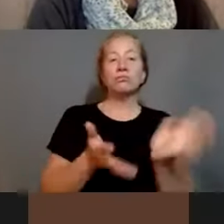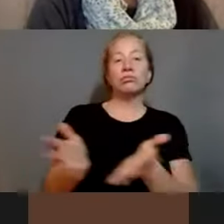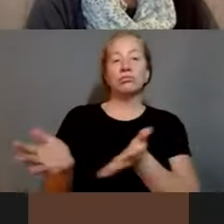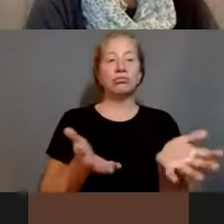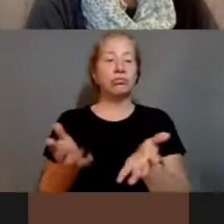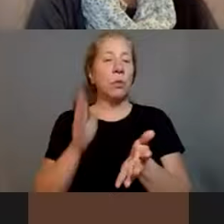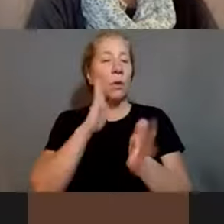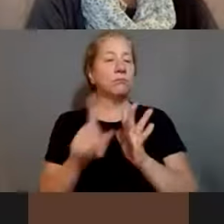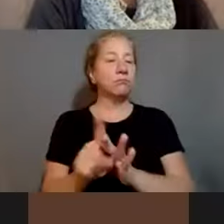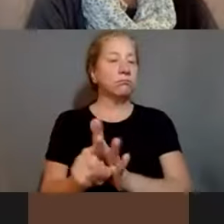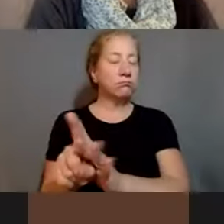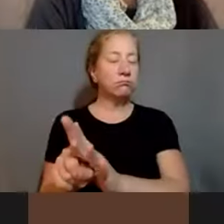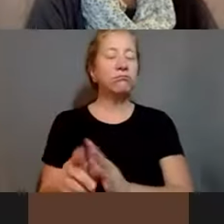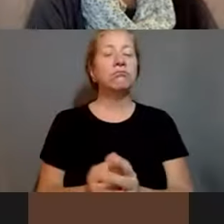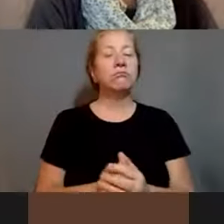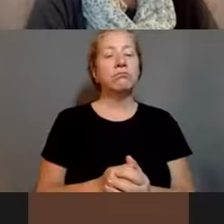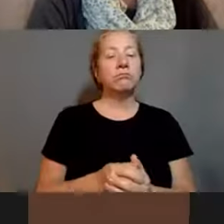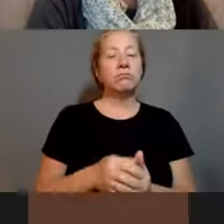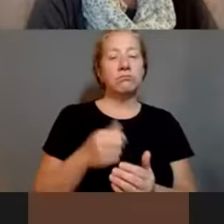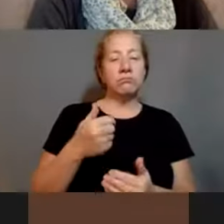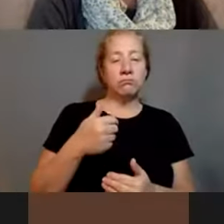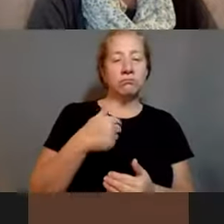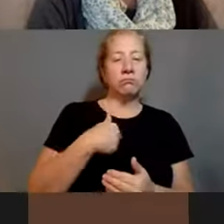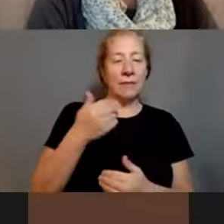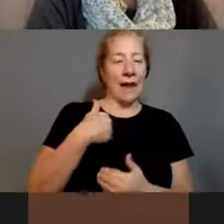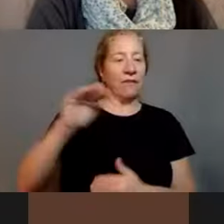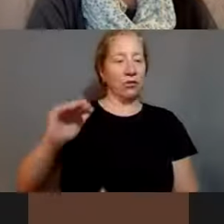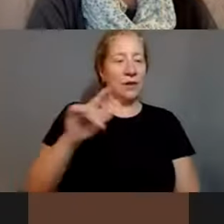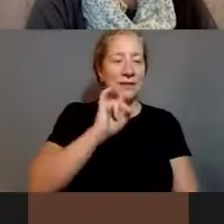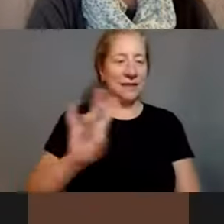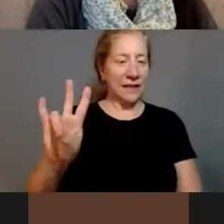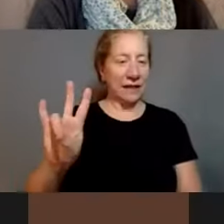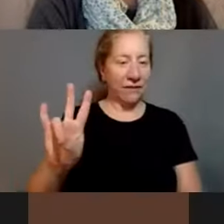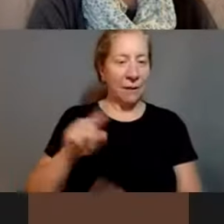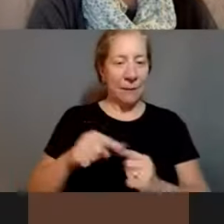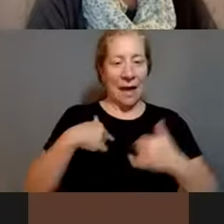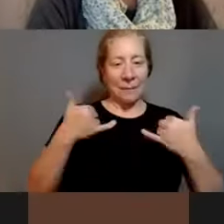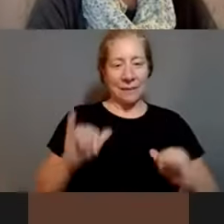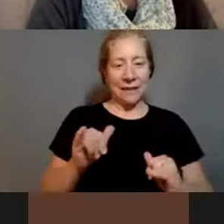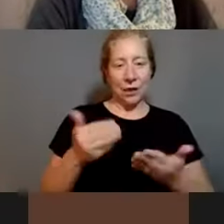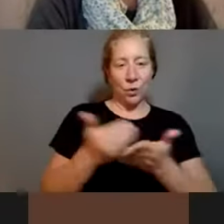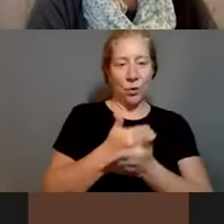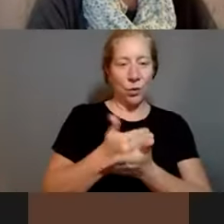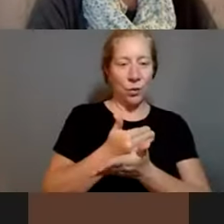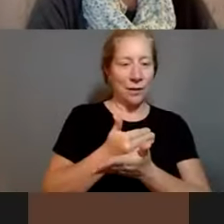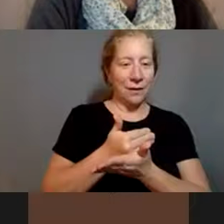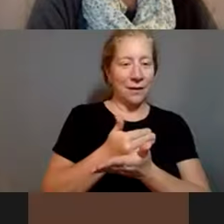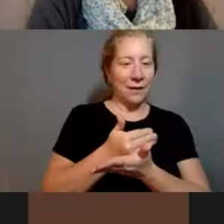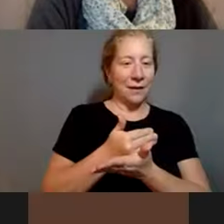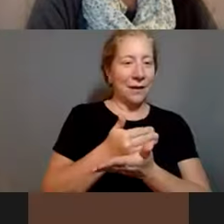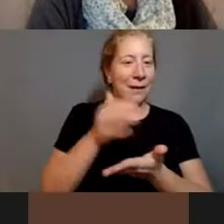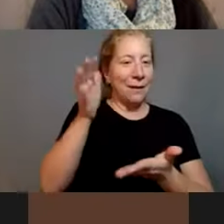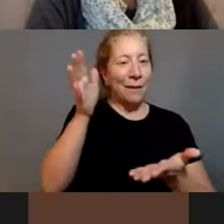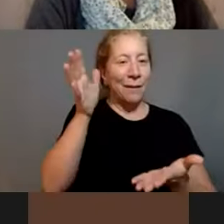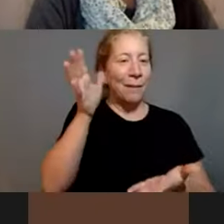up. And, even though I have a 7-year-old, I feel like I'm still really new at how to